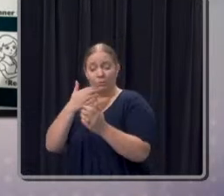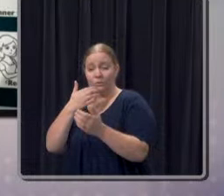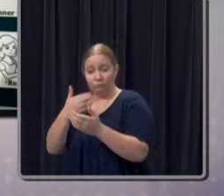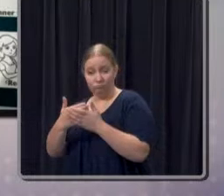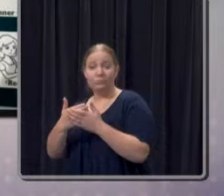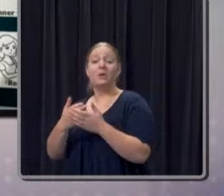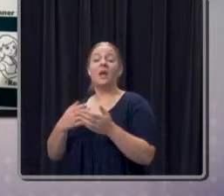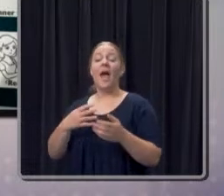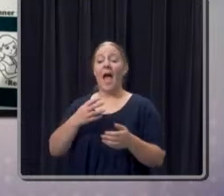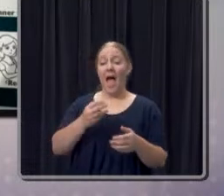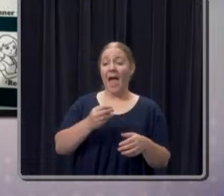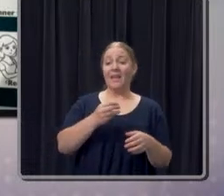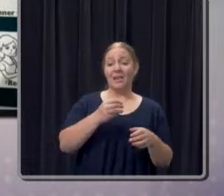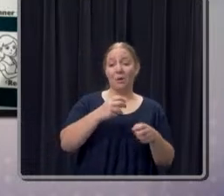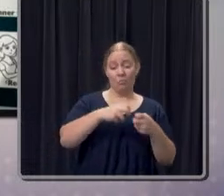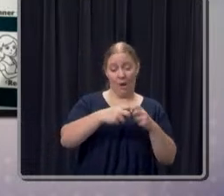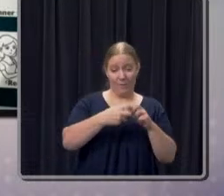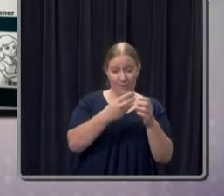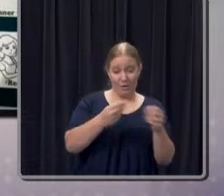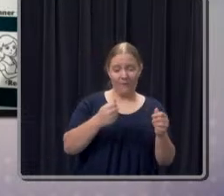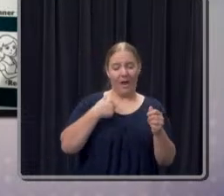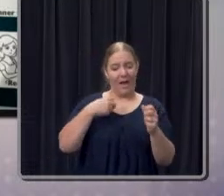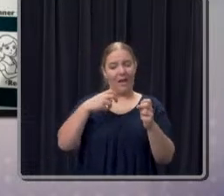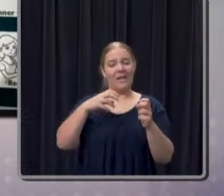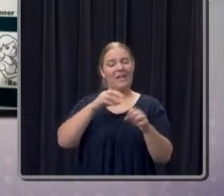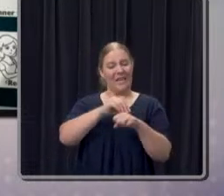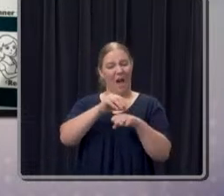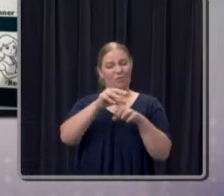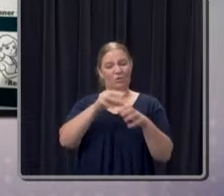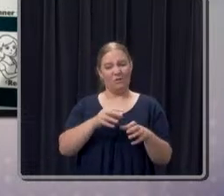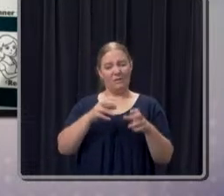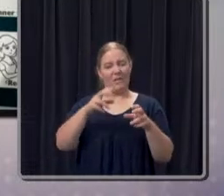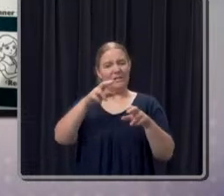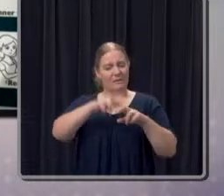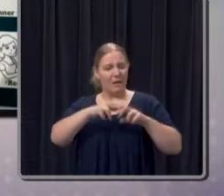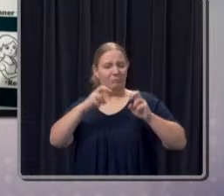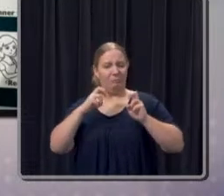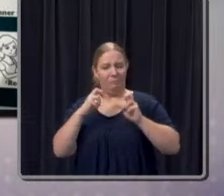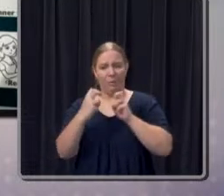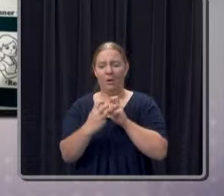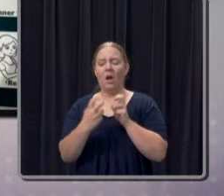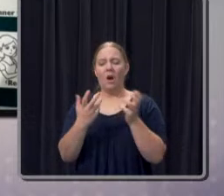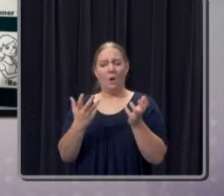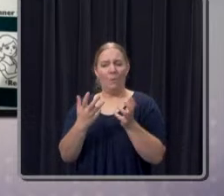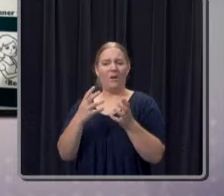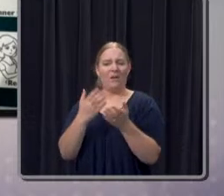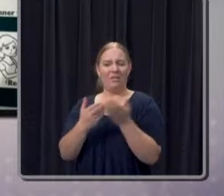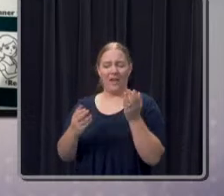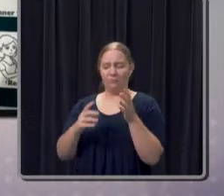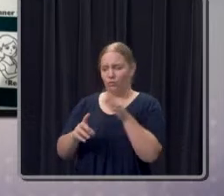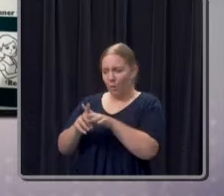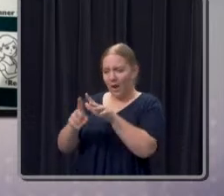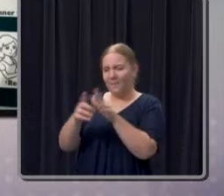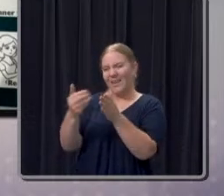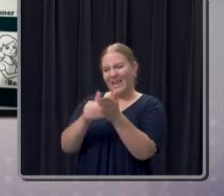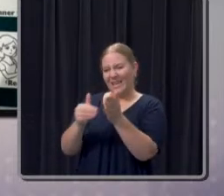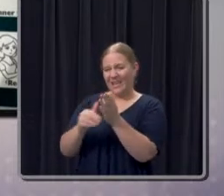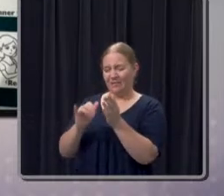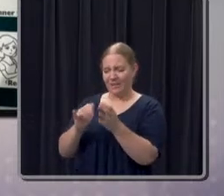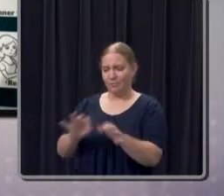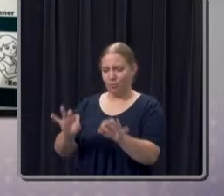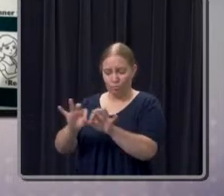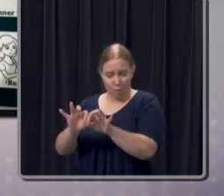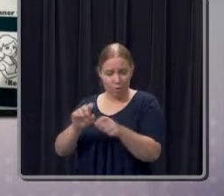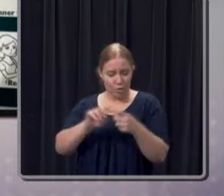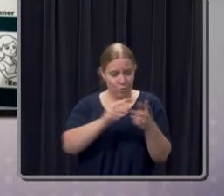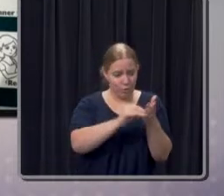And my counselors and I sit down at the beginning and just look at what are the things that are coming across our desks and that are really pertinent to our